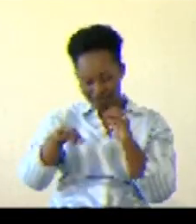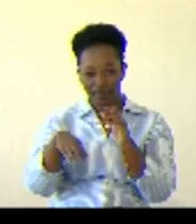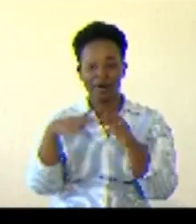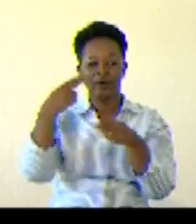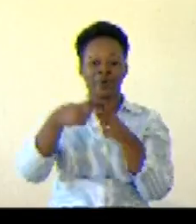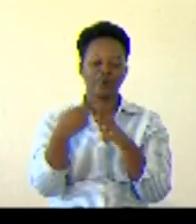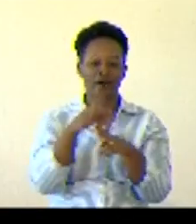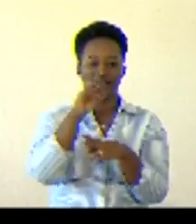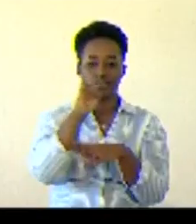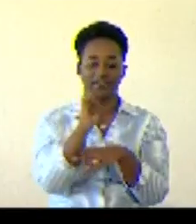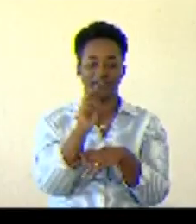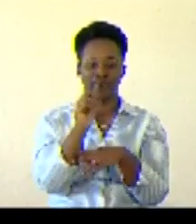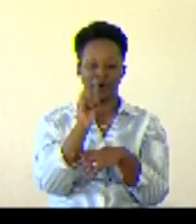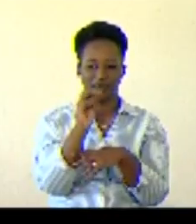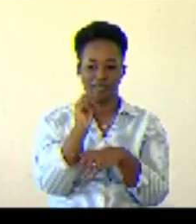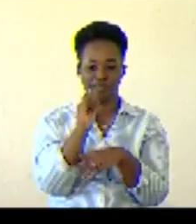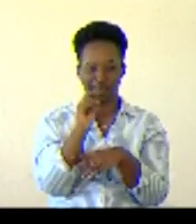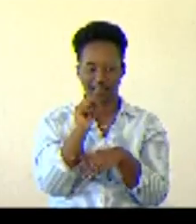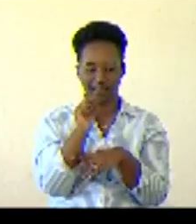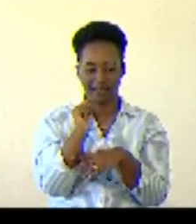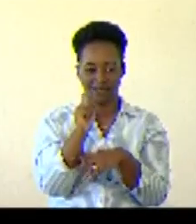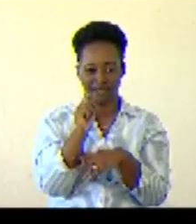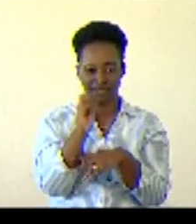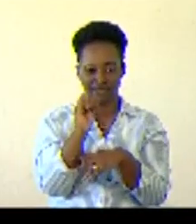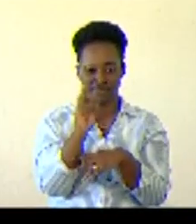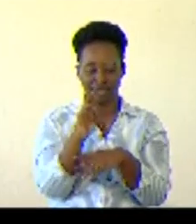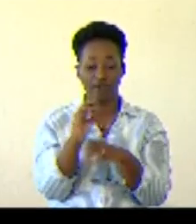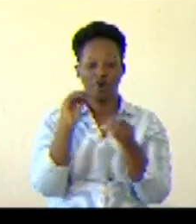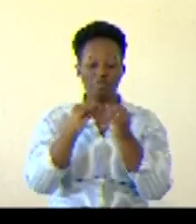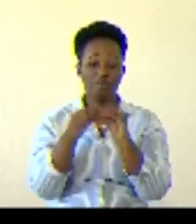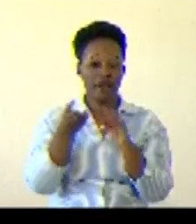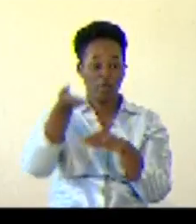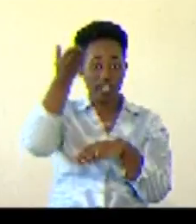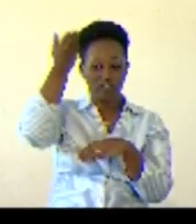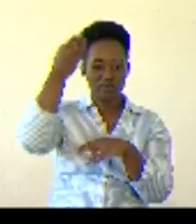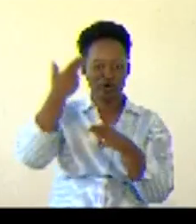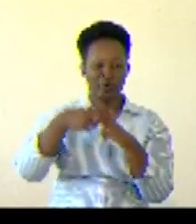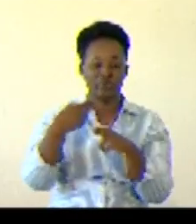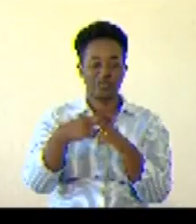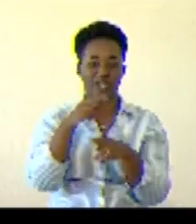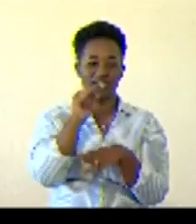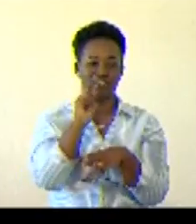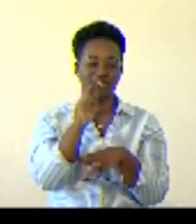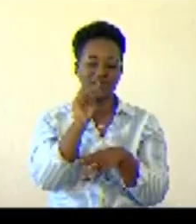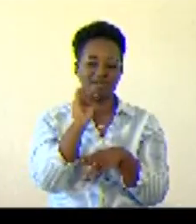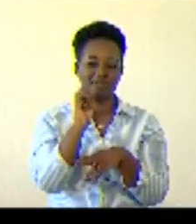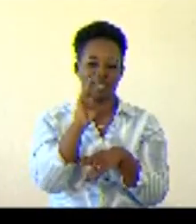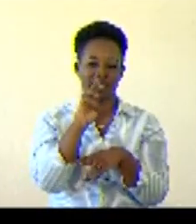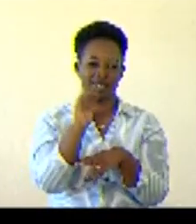then this is a numerator. This is a numerator. The one which is on the top